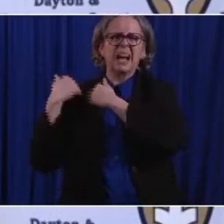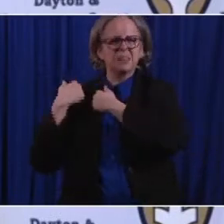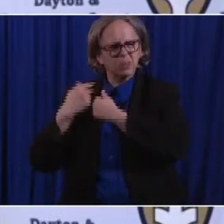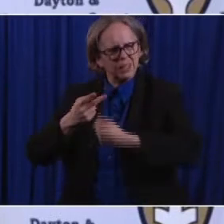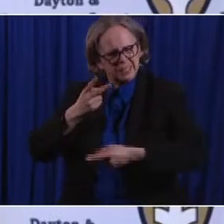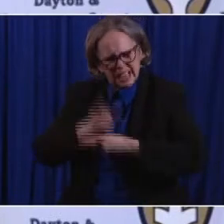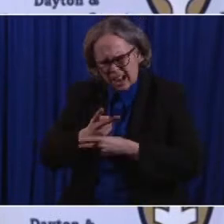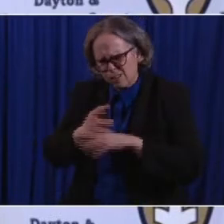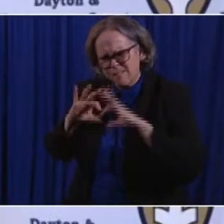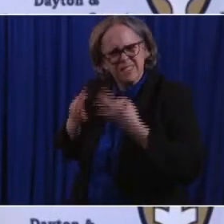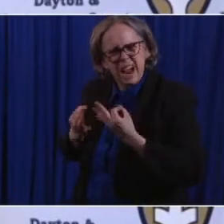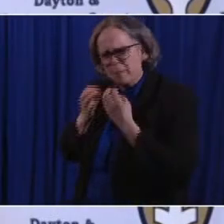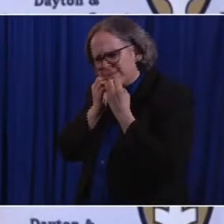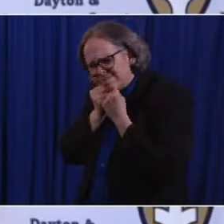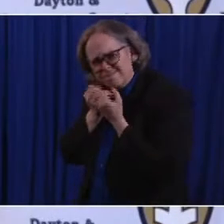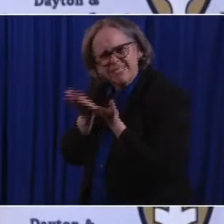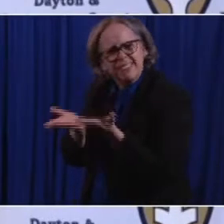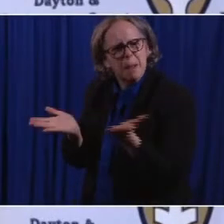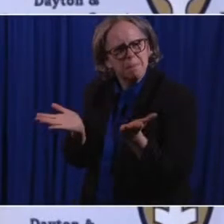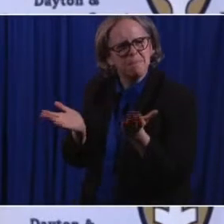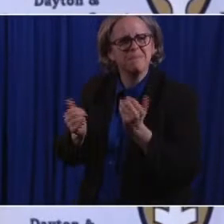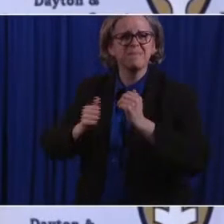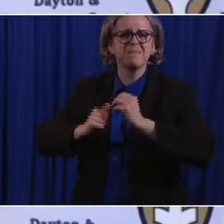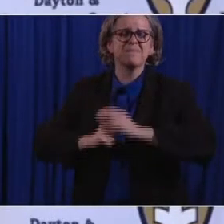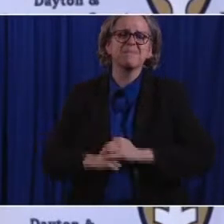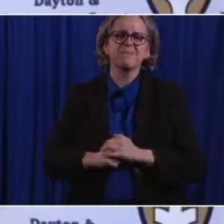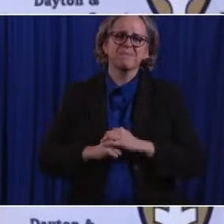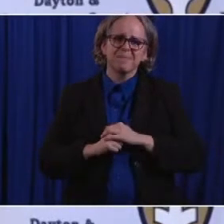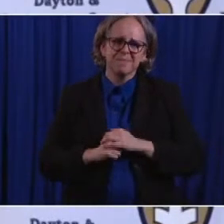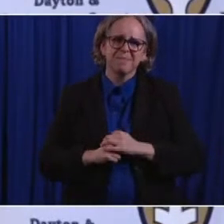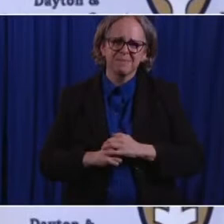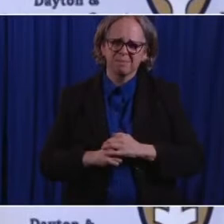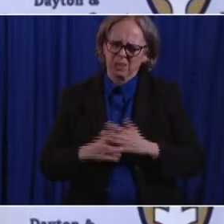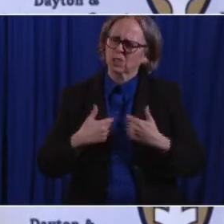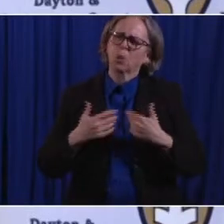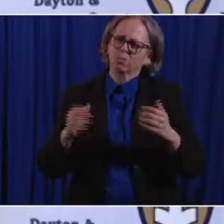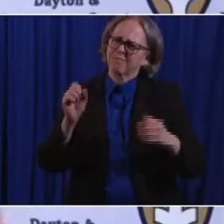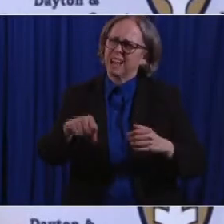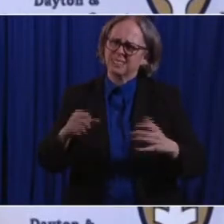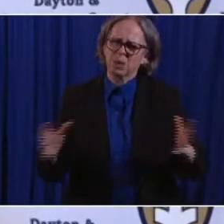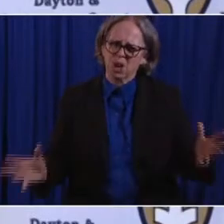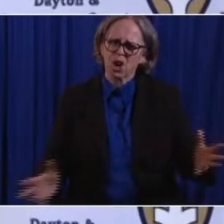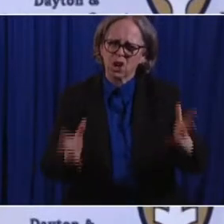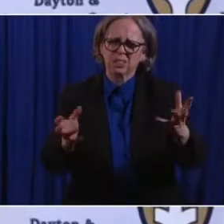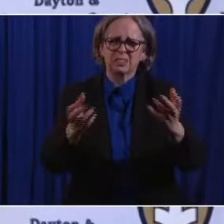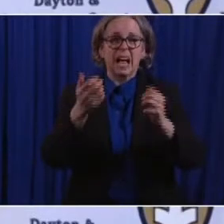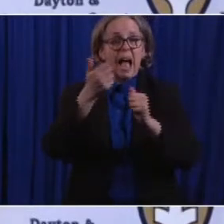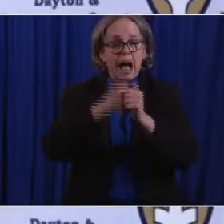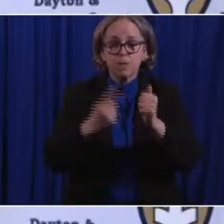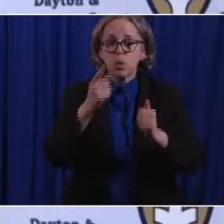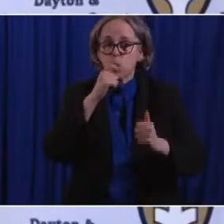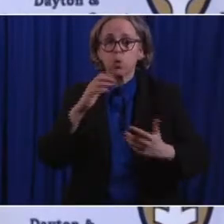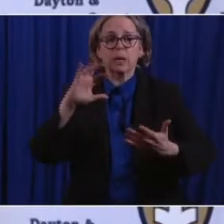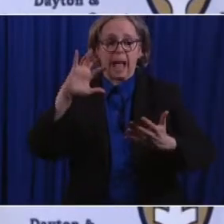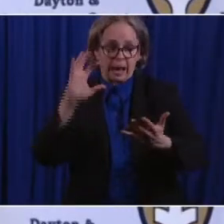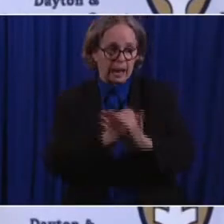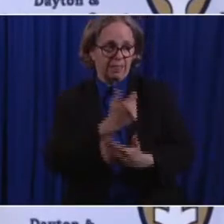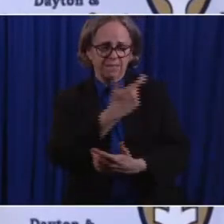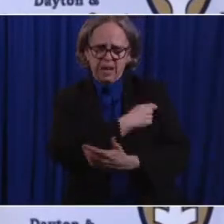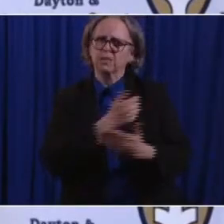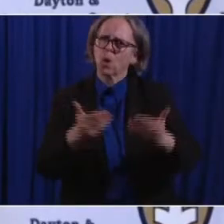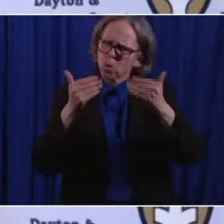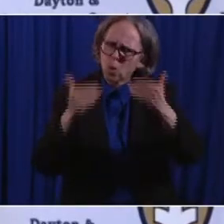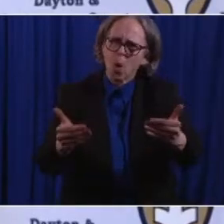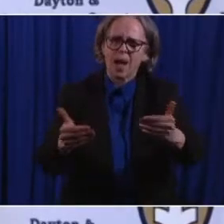best way to do it. And we really would encourage you to do it. There's many opportunities around the state of Ohio to